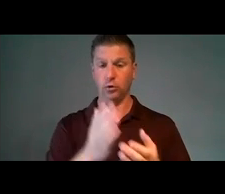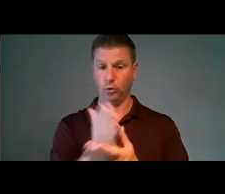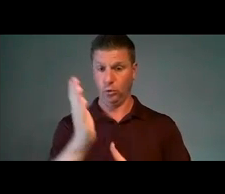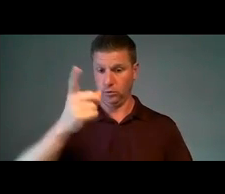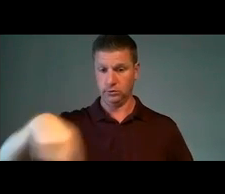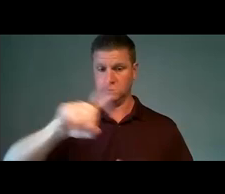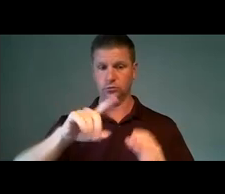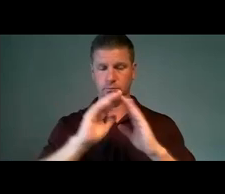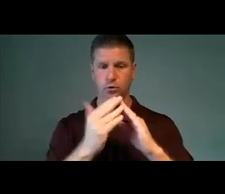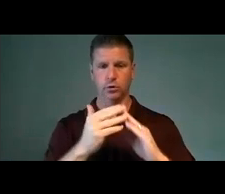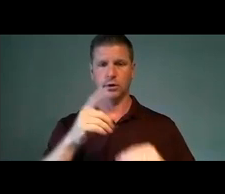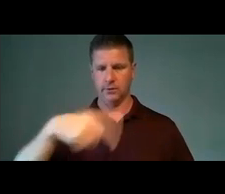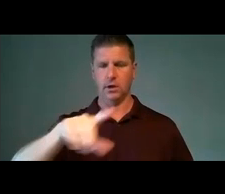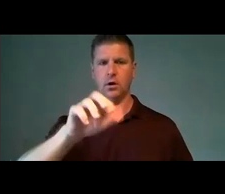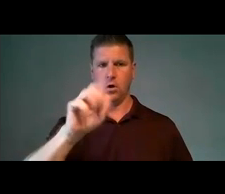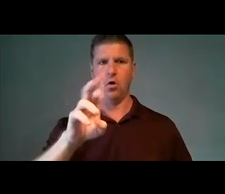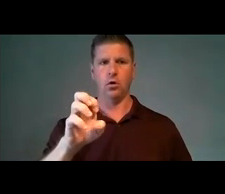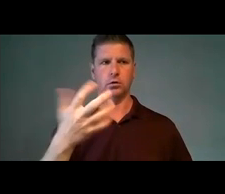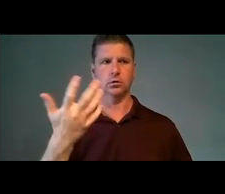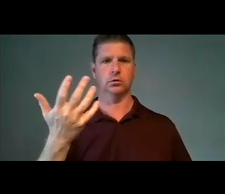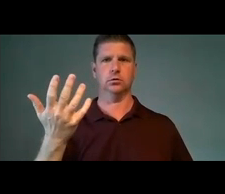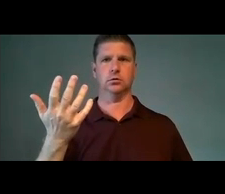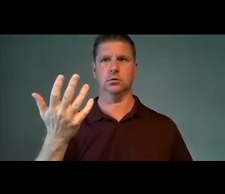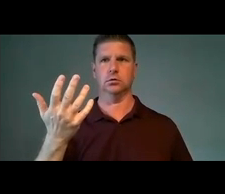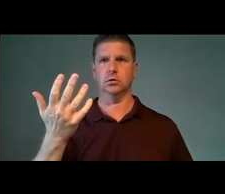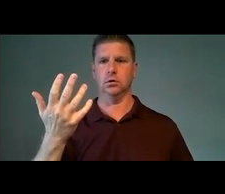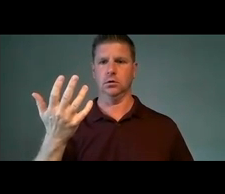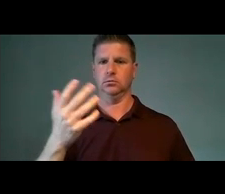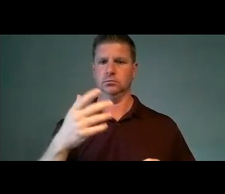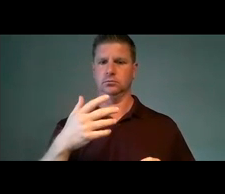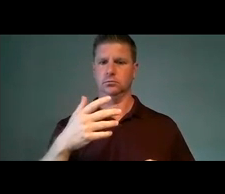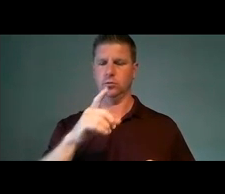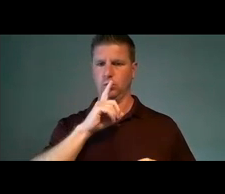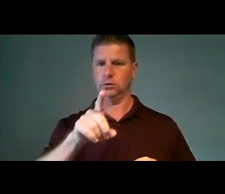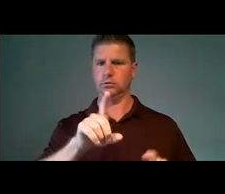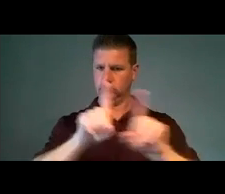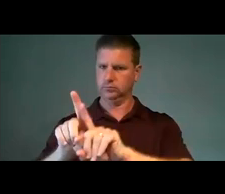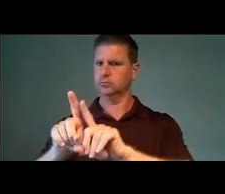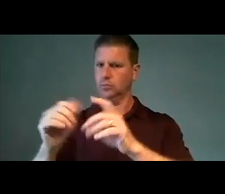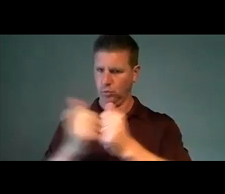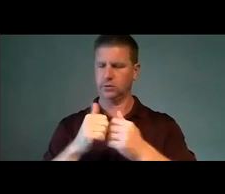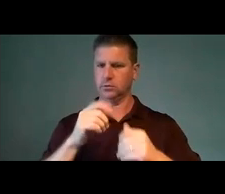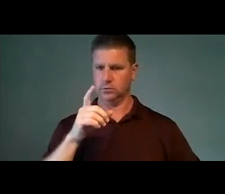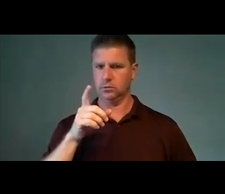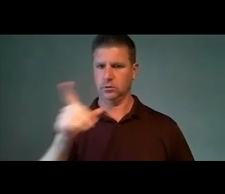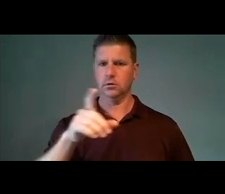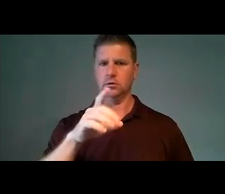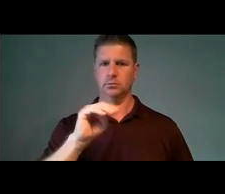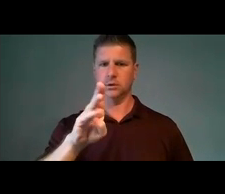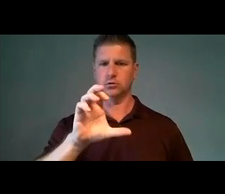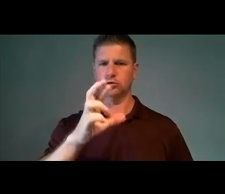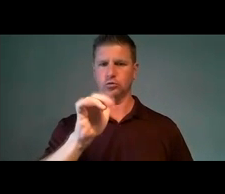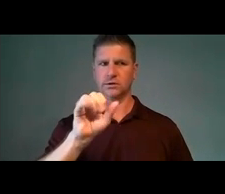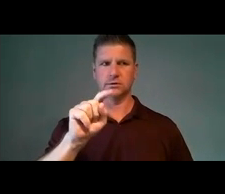community, they are pretty much standing with Mr. Krish on this development because it